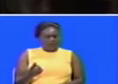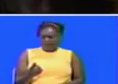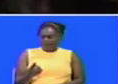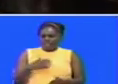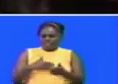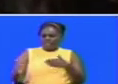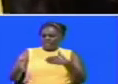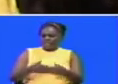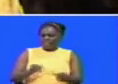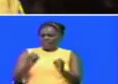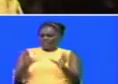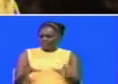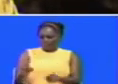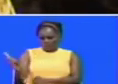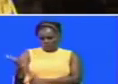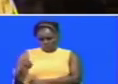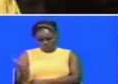signifying nothing.